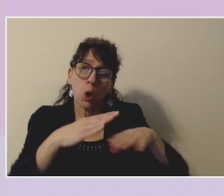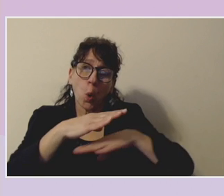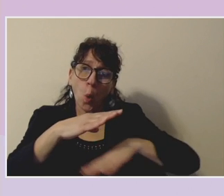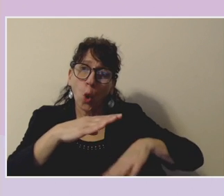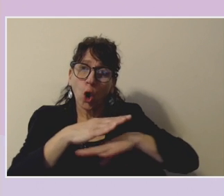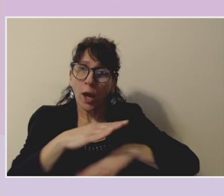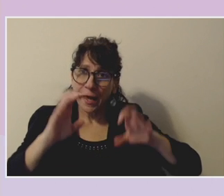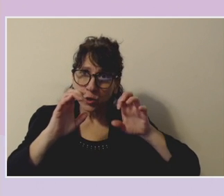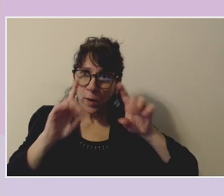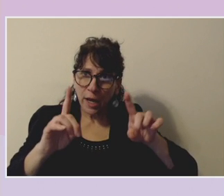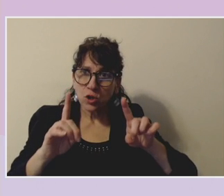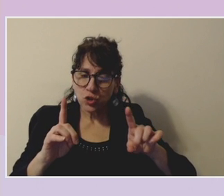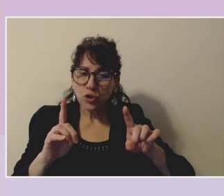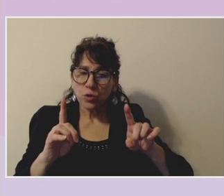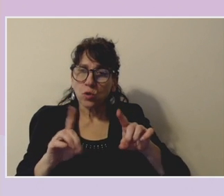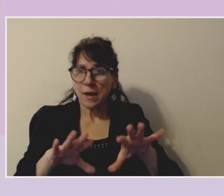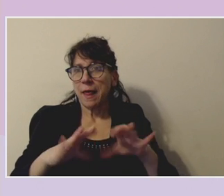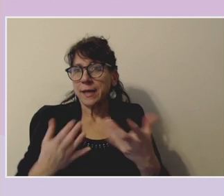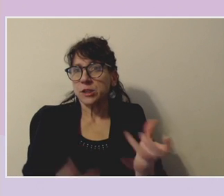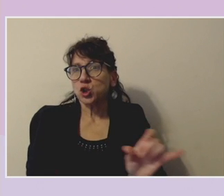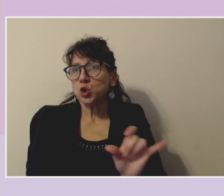educational classes as well.